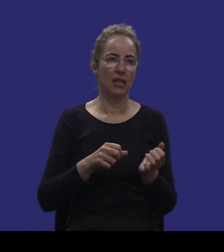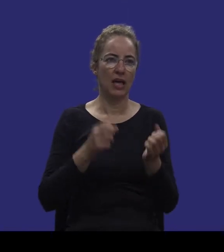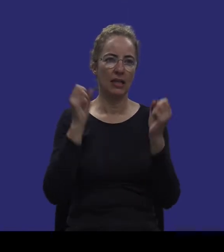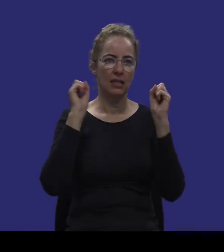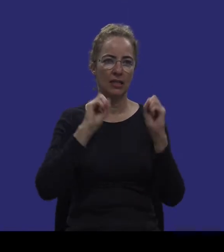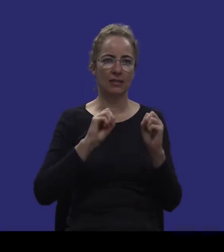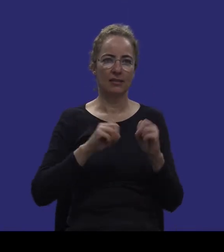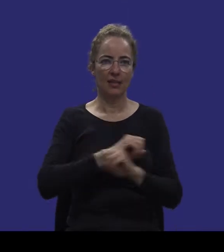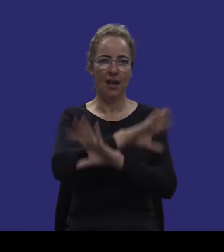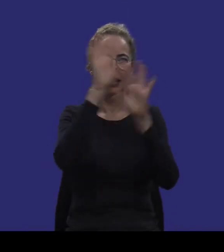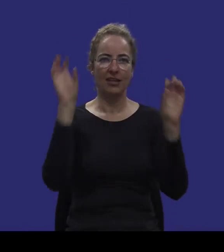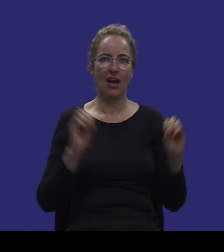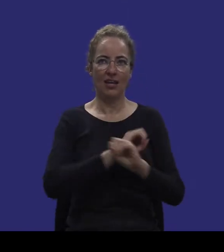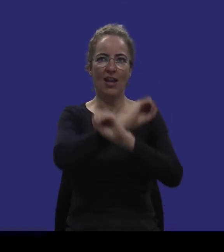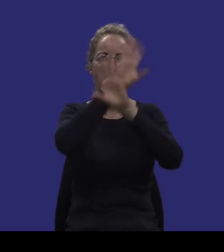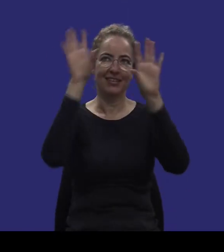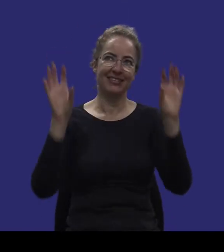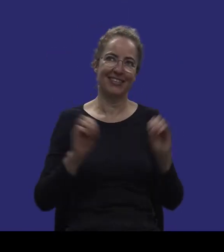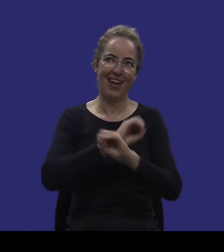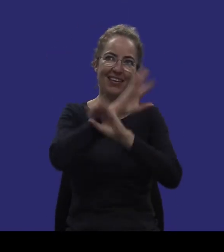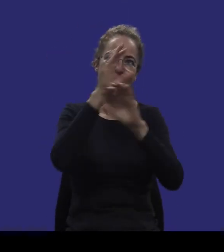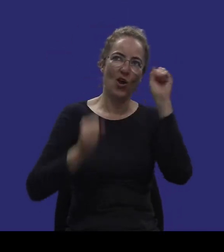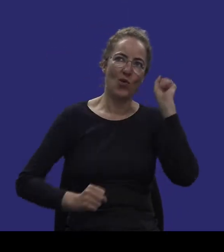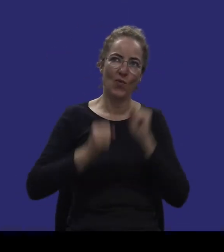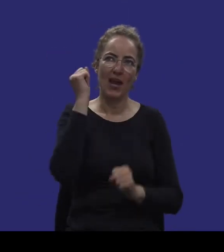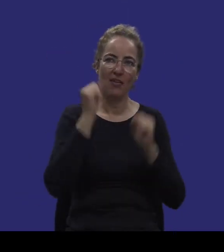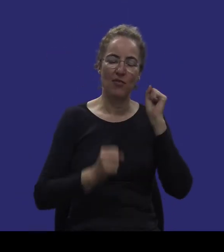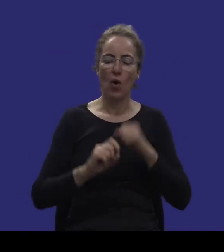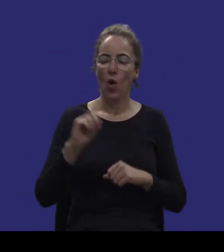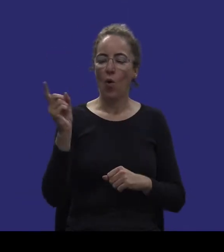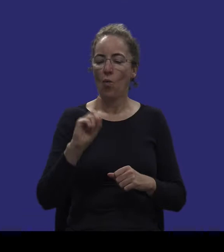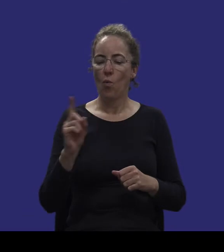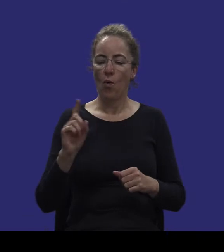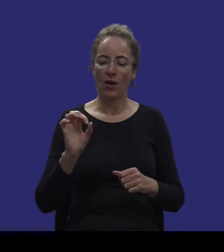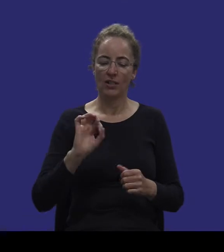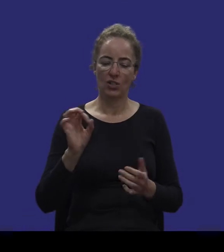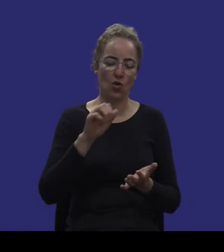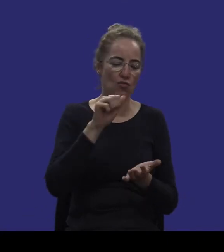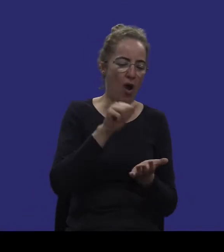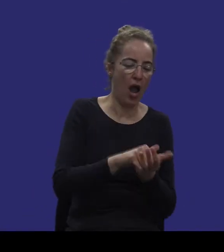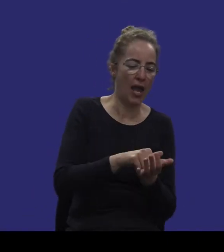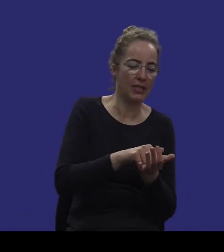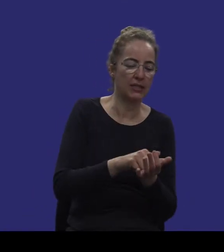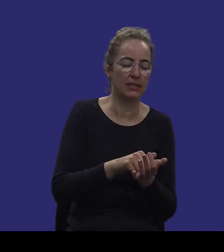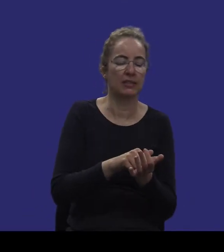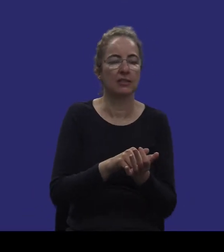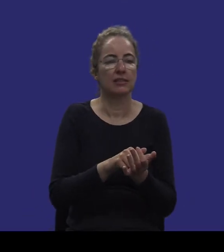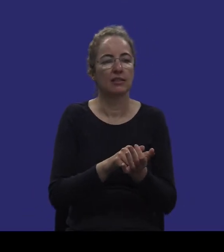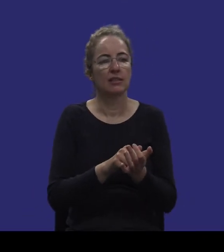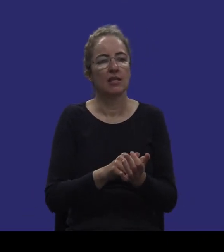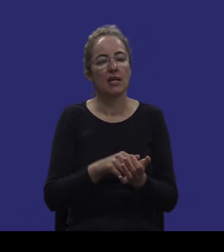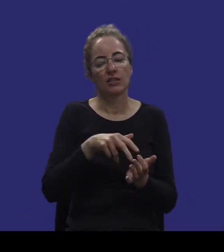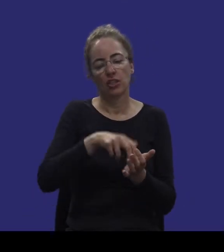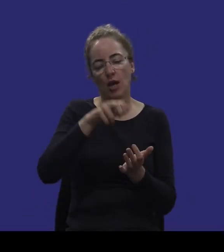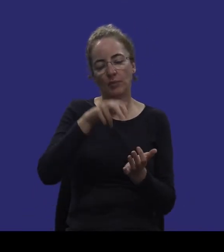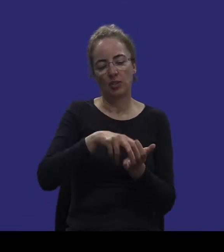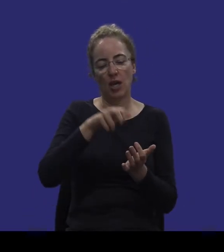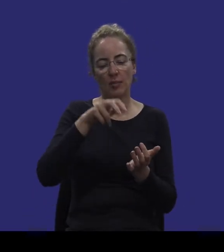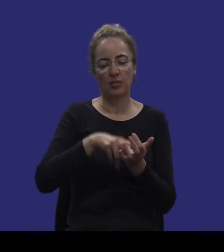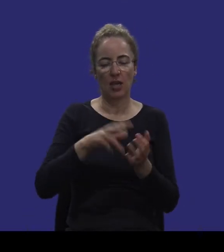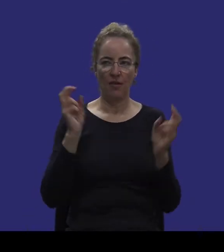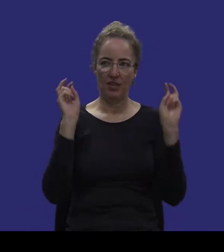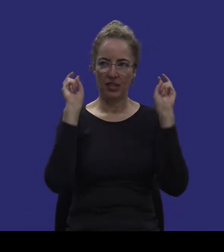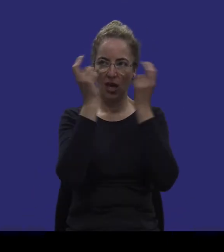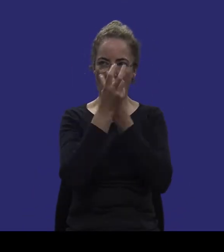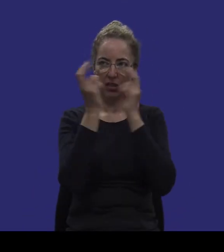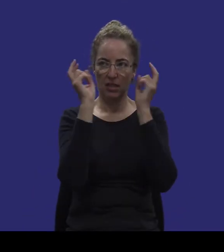into the light, light, light. Run, run, run away from what's not right. Jump, jump, jump out of the dark,